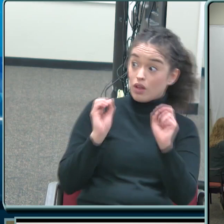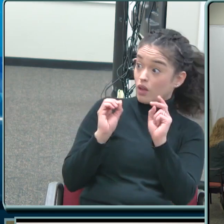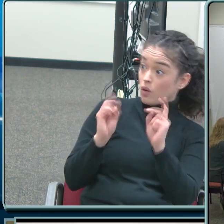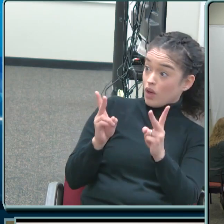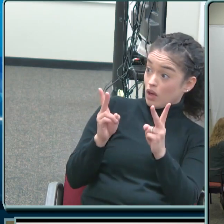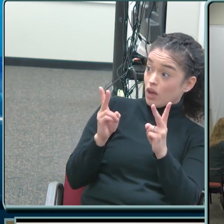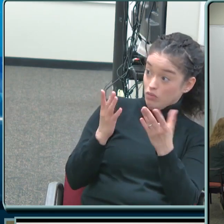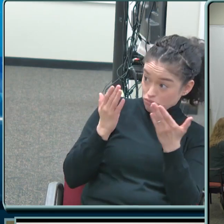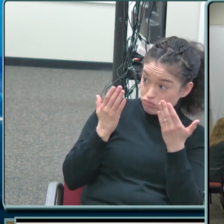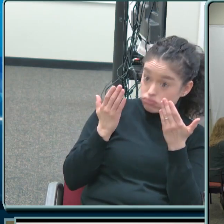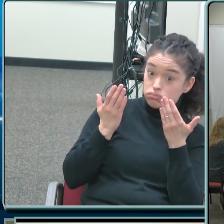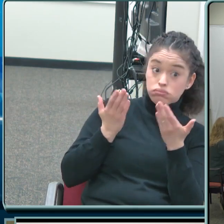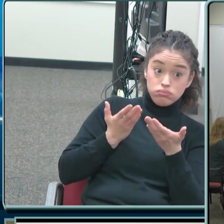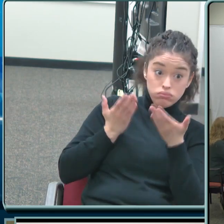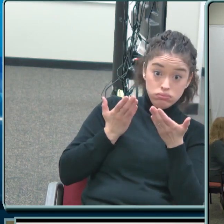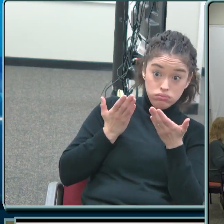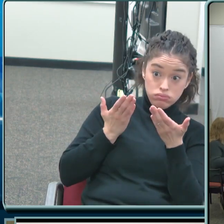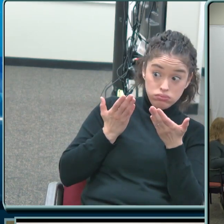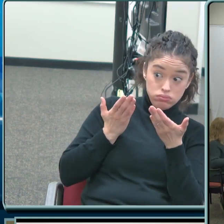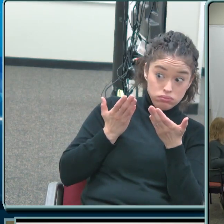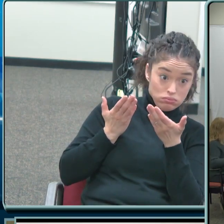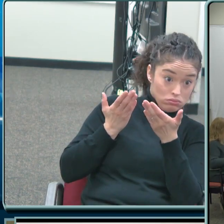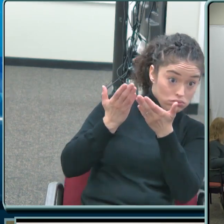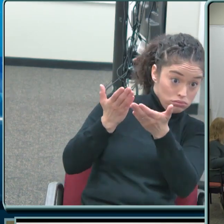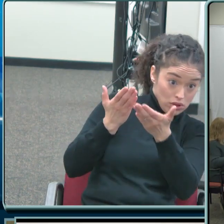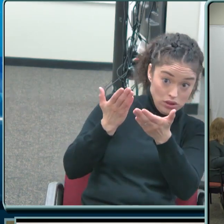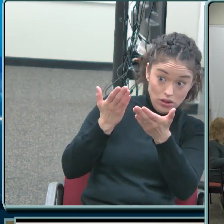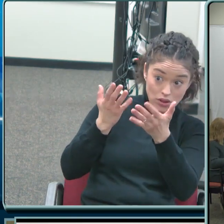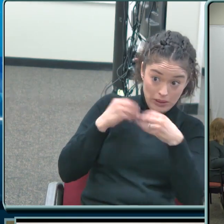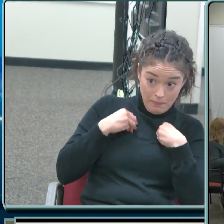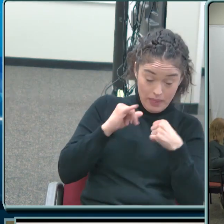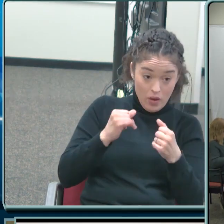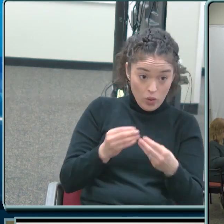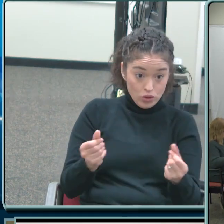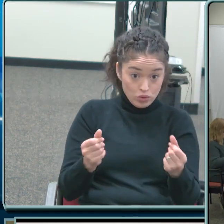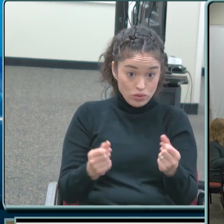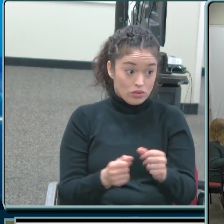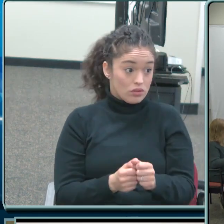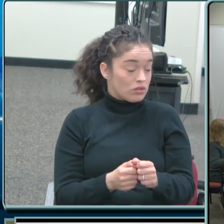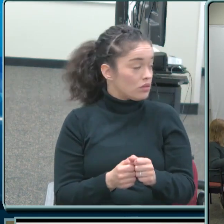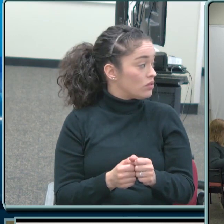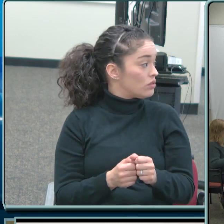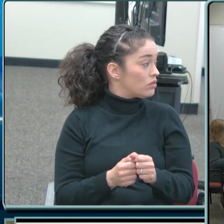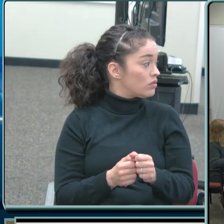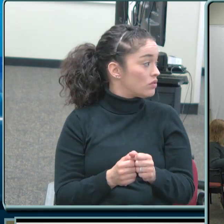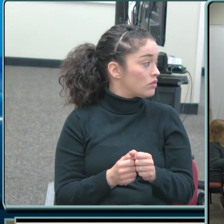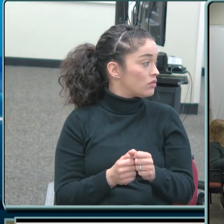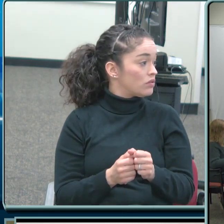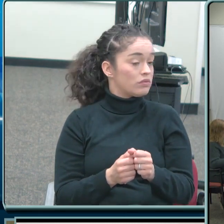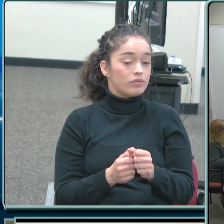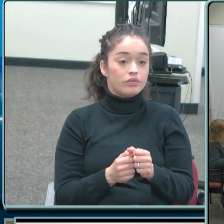have a motion to accept this resolution as read?